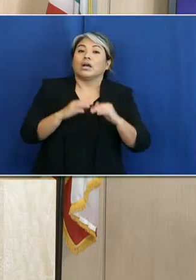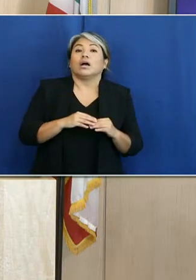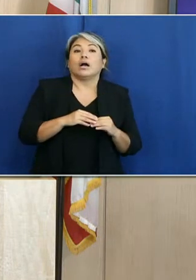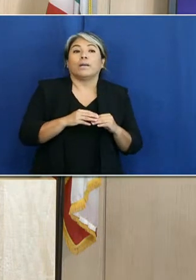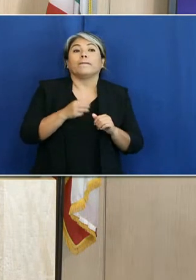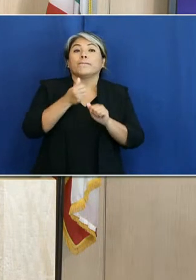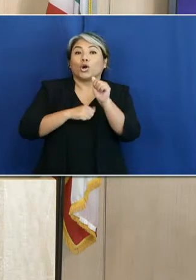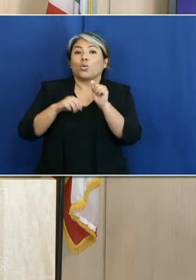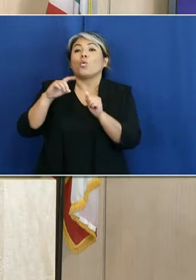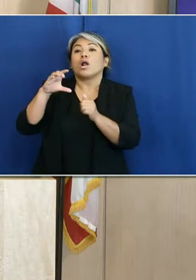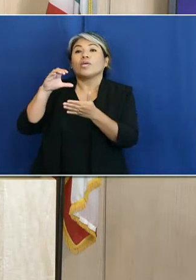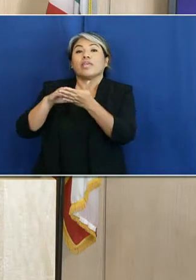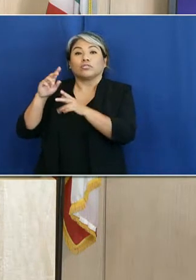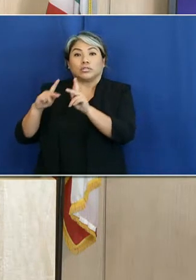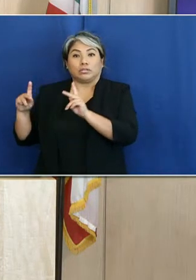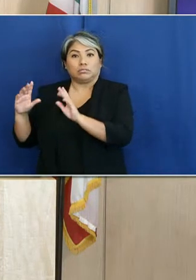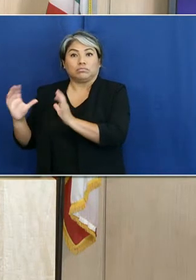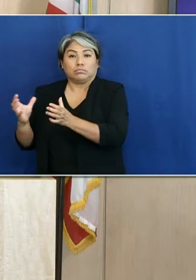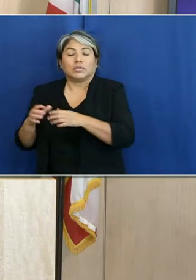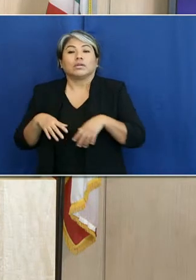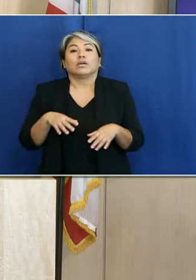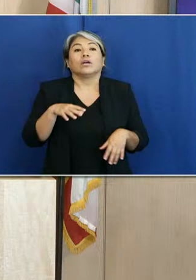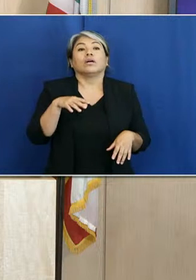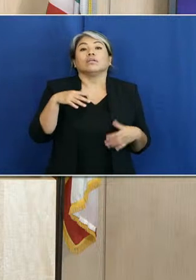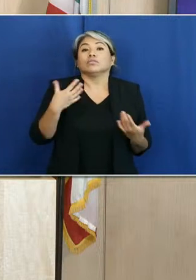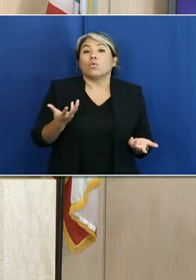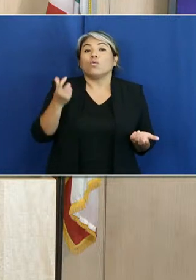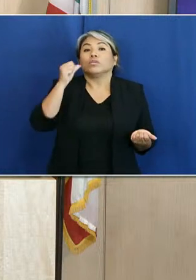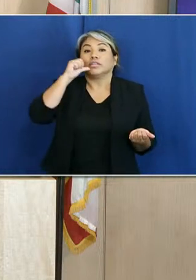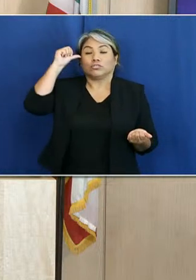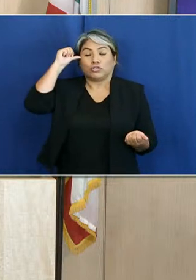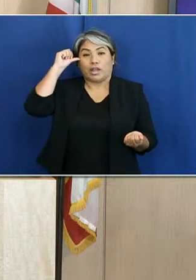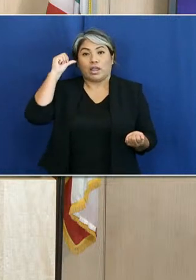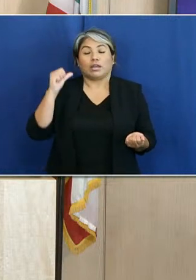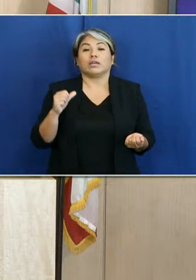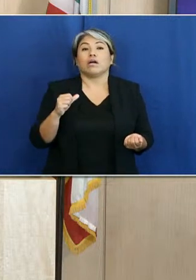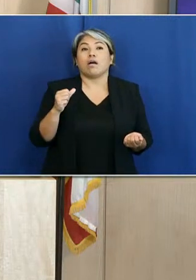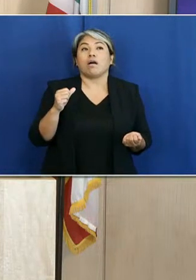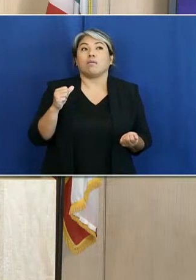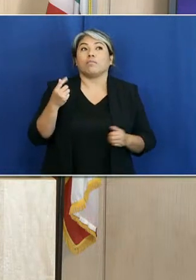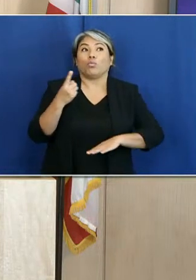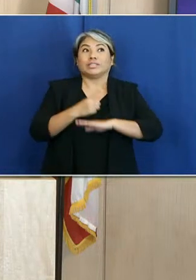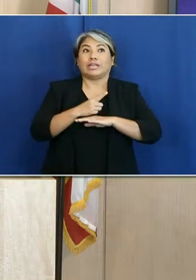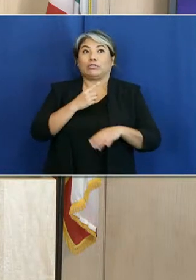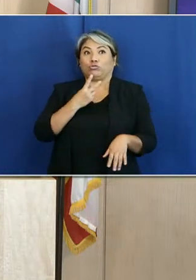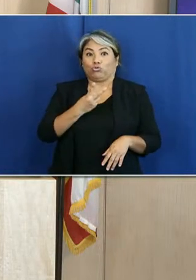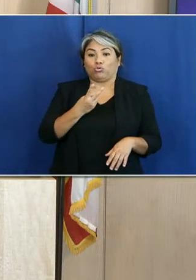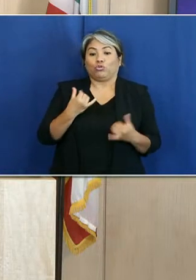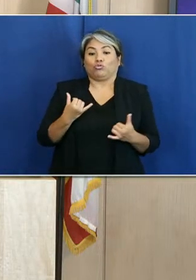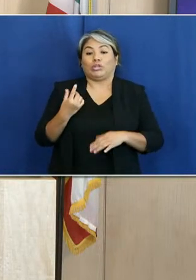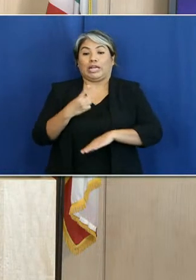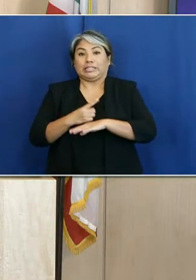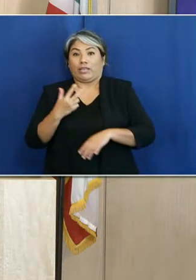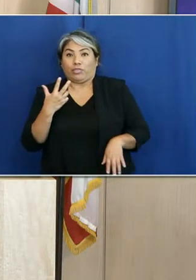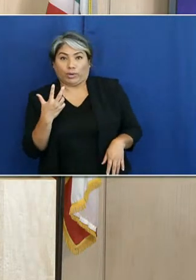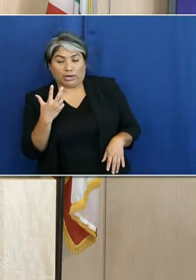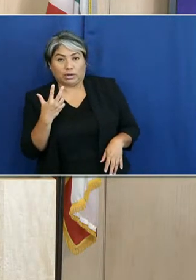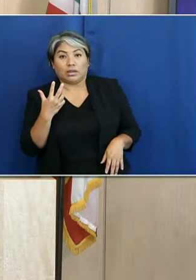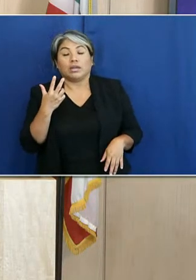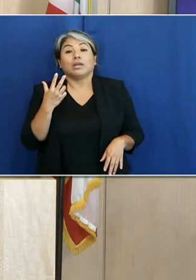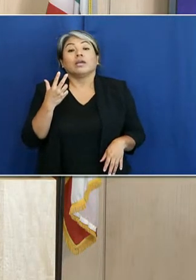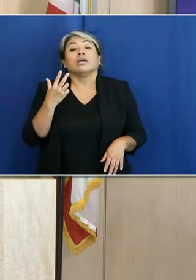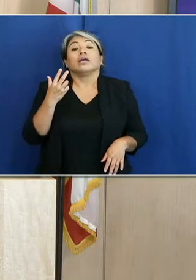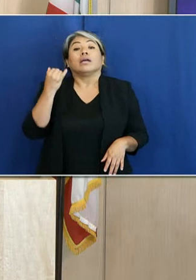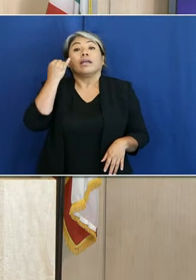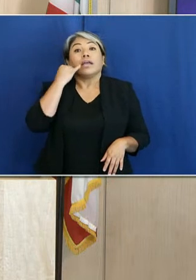cases per 100,000 population. So yesterday was day 2, today is day 3. If